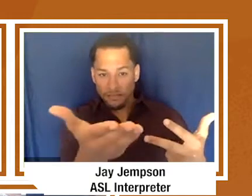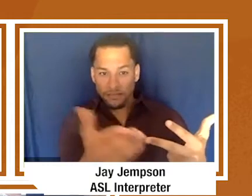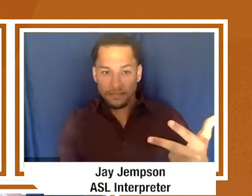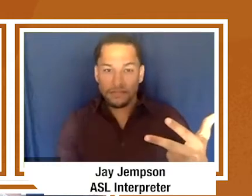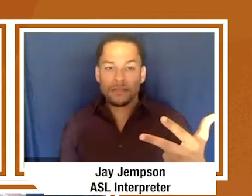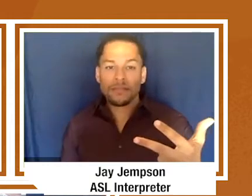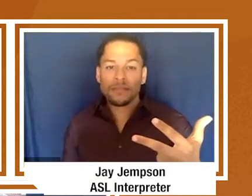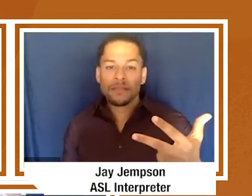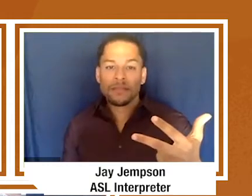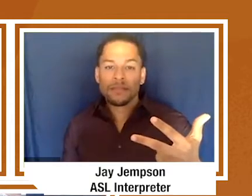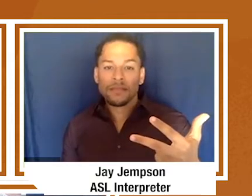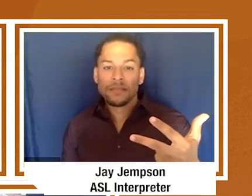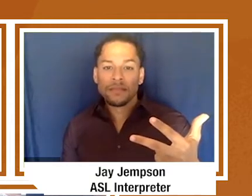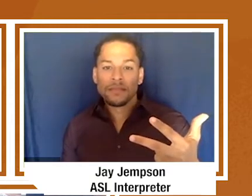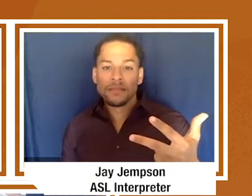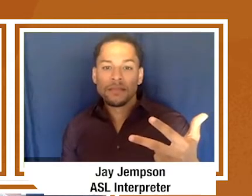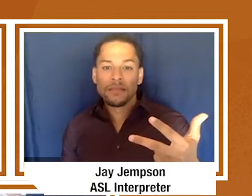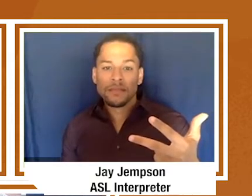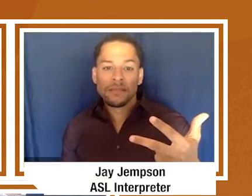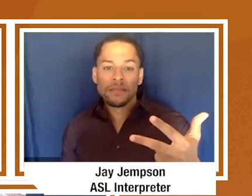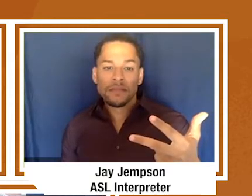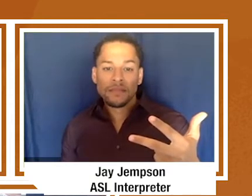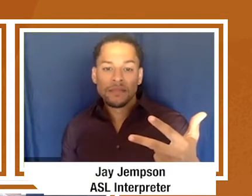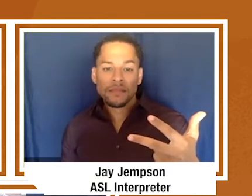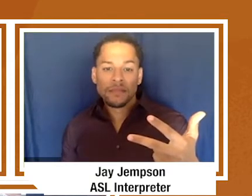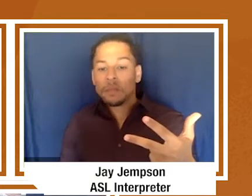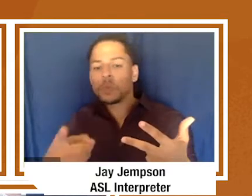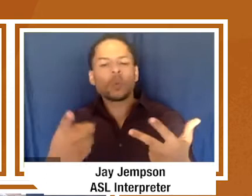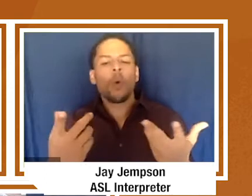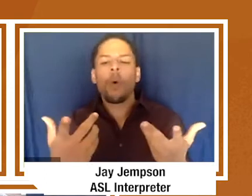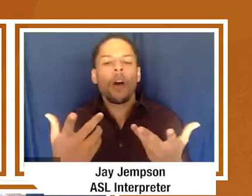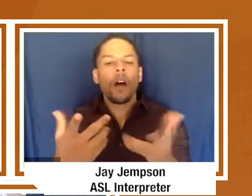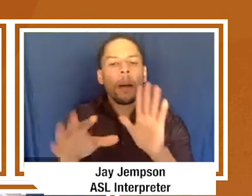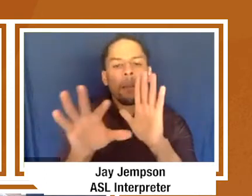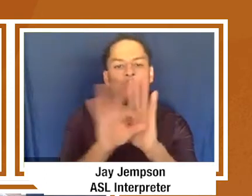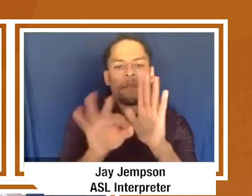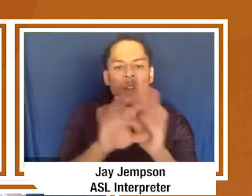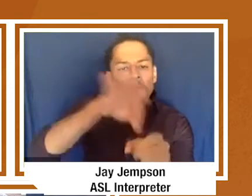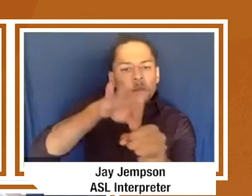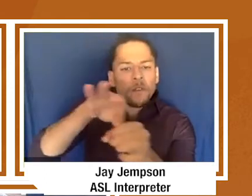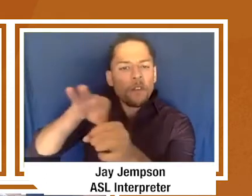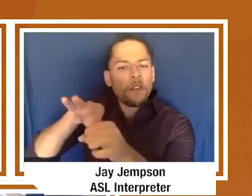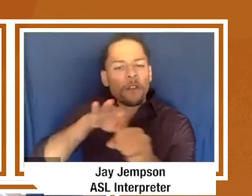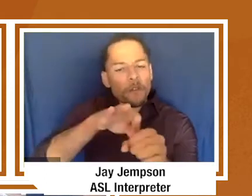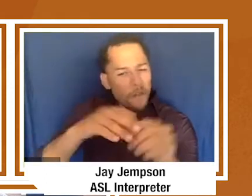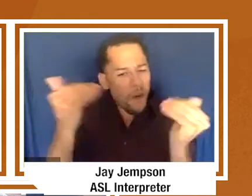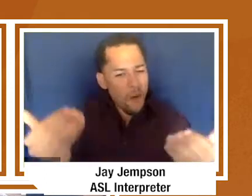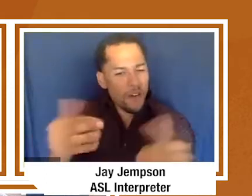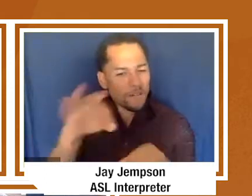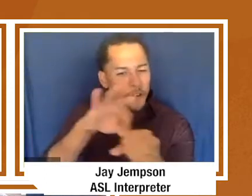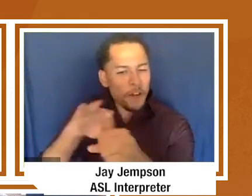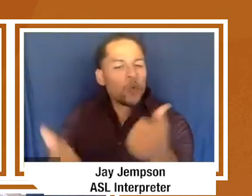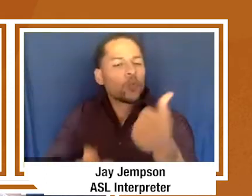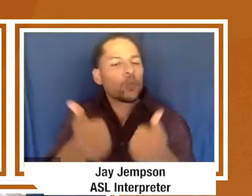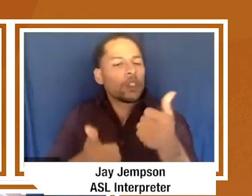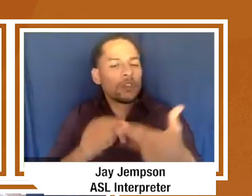one of y'all think, which one do you think is the lie? Go ahead and let us know via the poll. Go ahead and let us know via the comments out there in the Facebook world. We want to